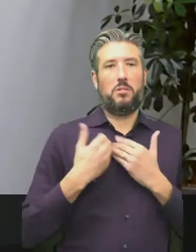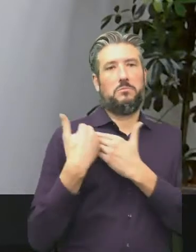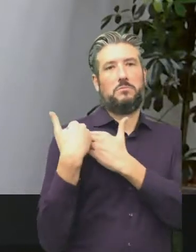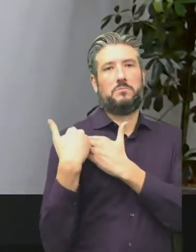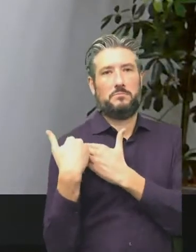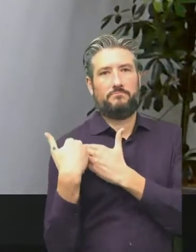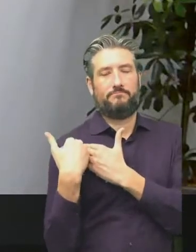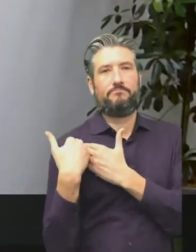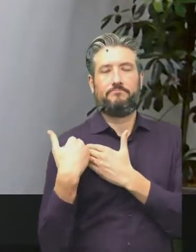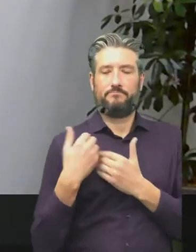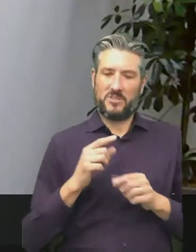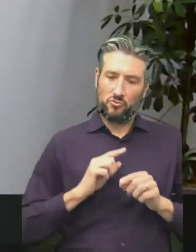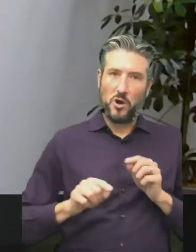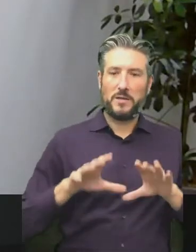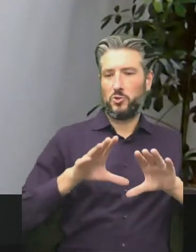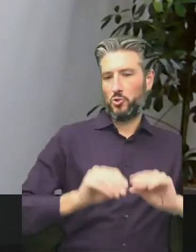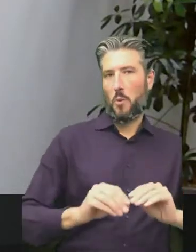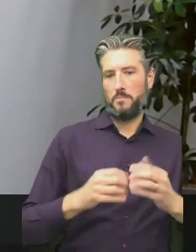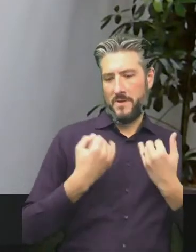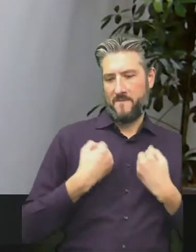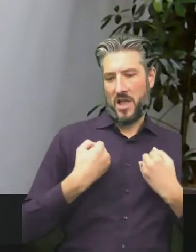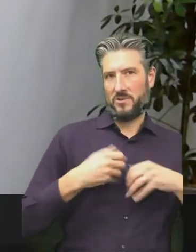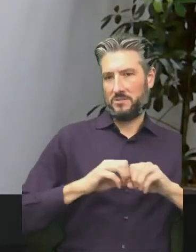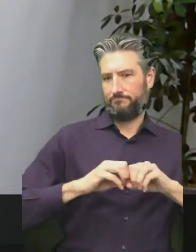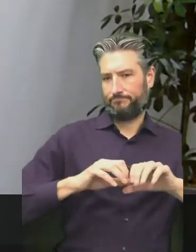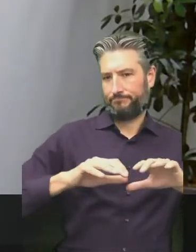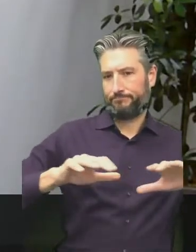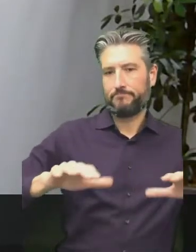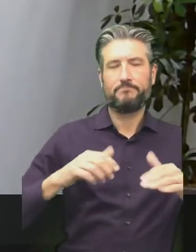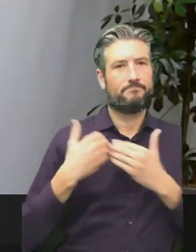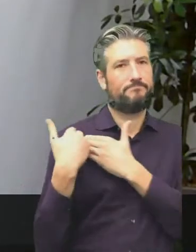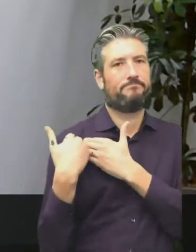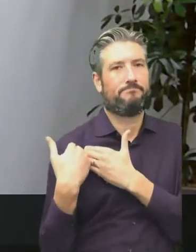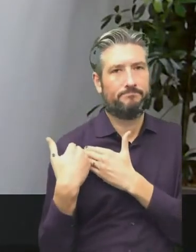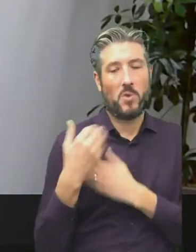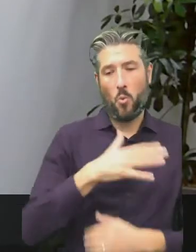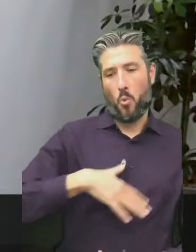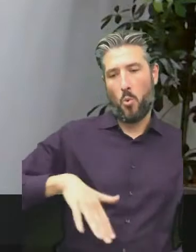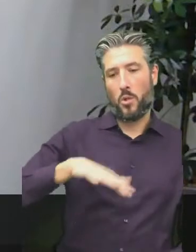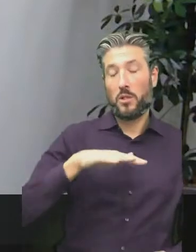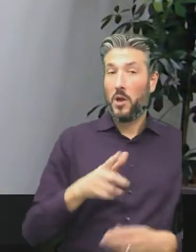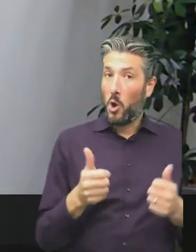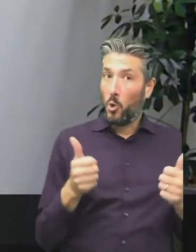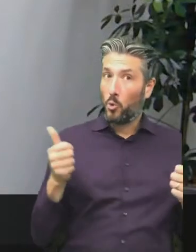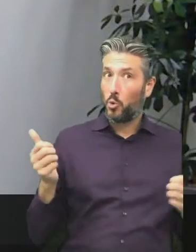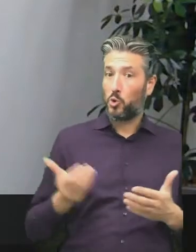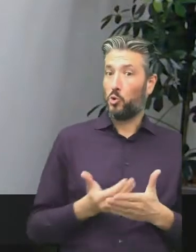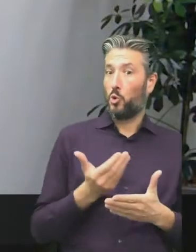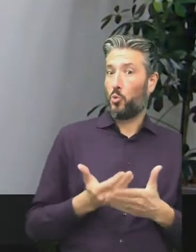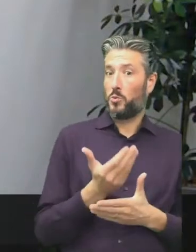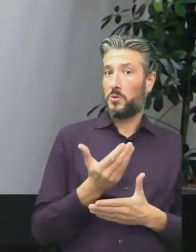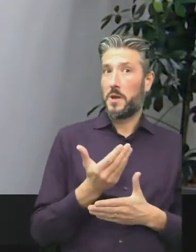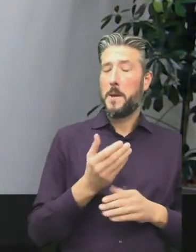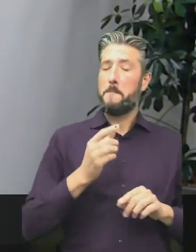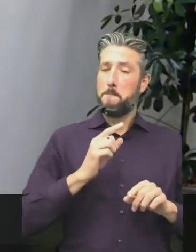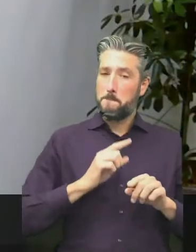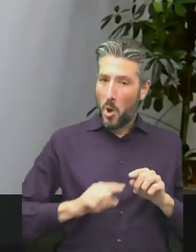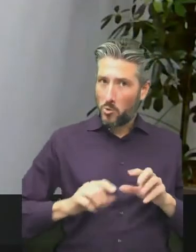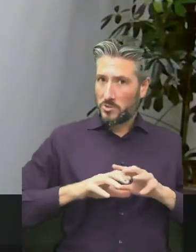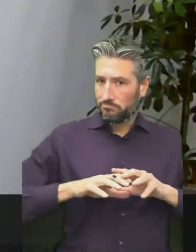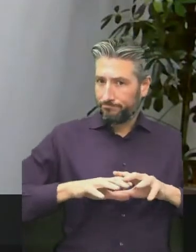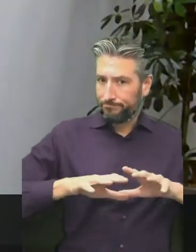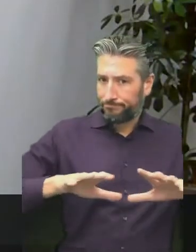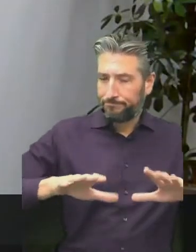virus spreading. The good news is there's been a slowdown in the virus spreading across most of London. I'll share with you